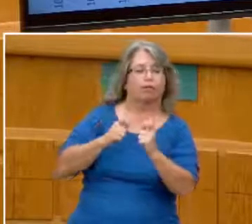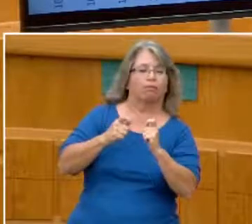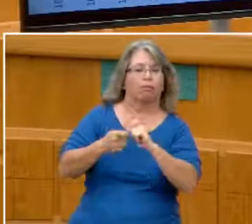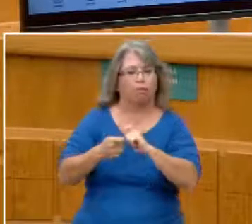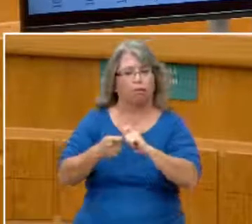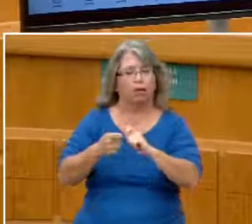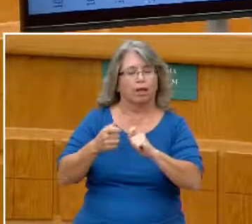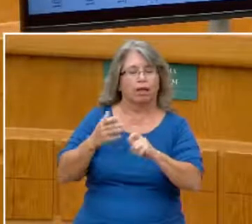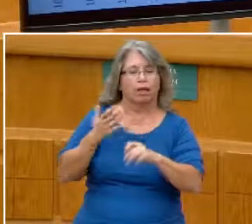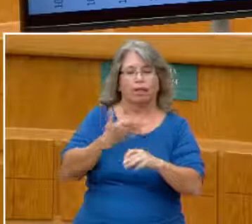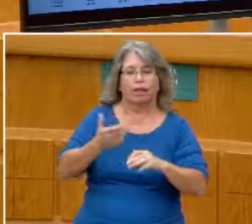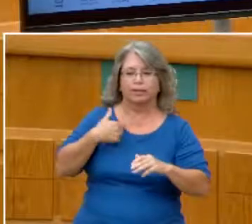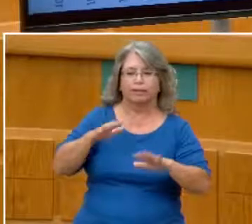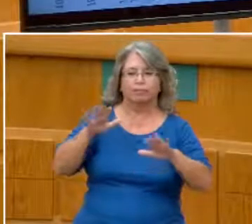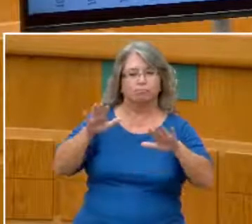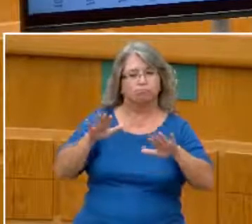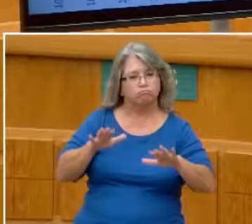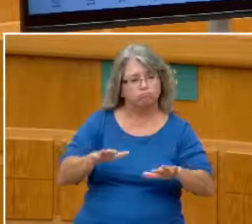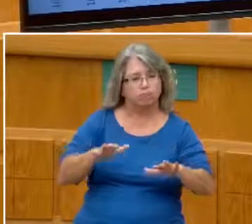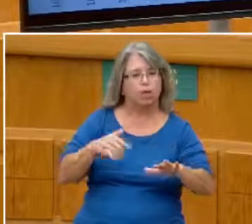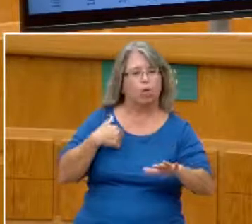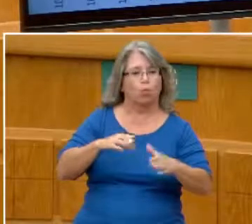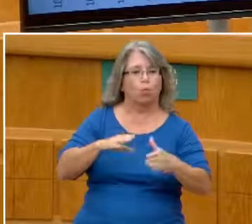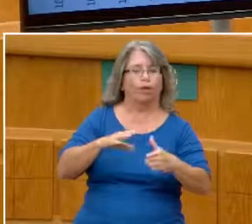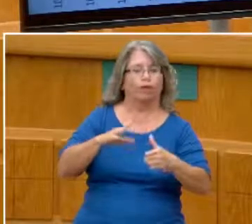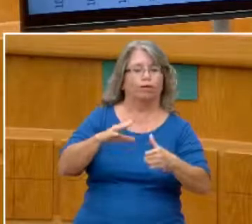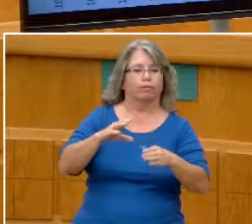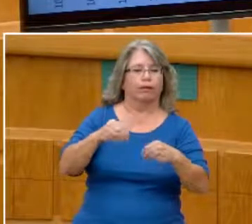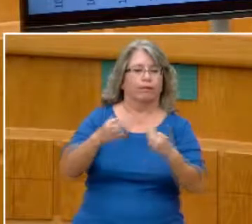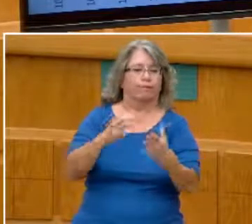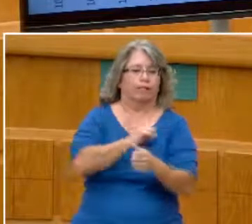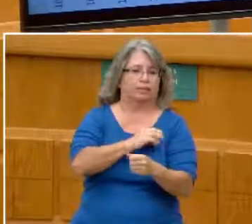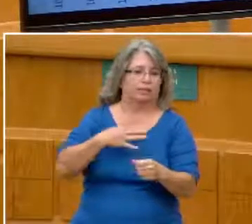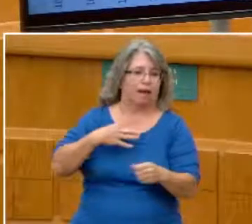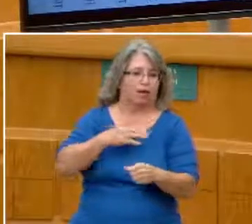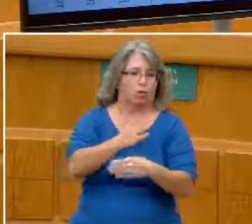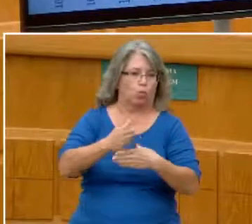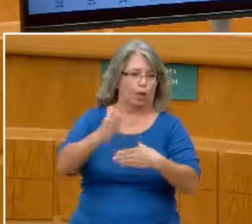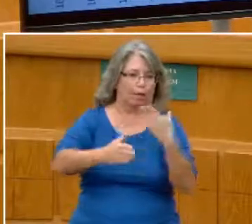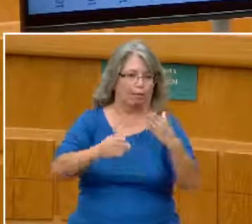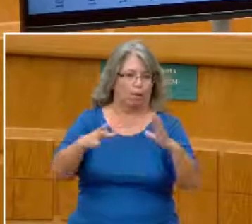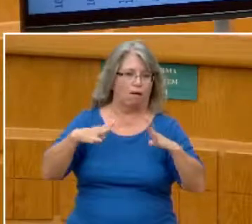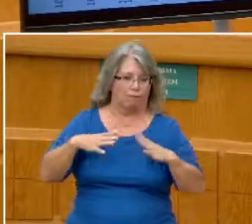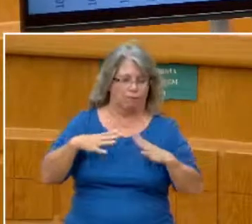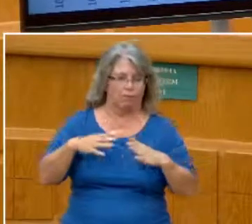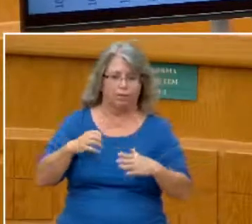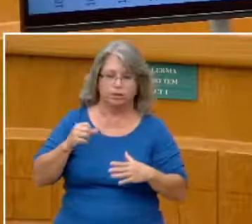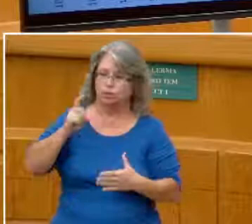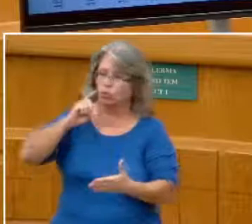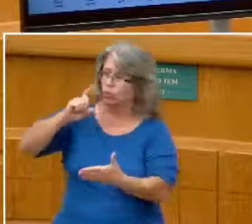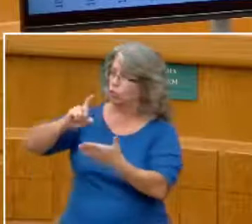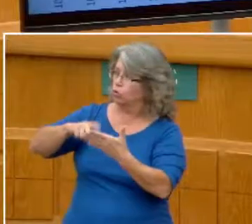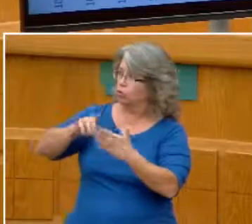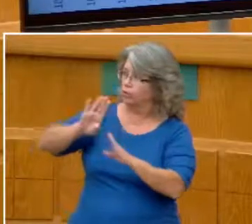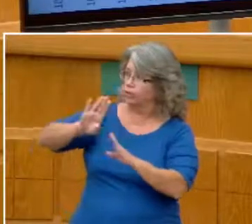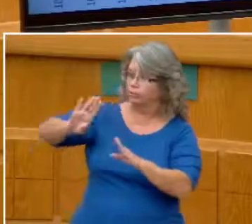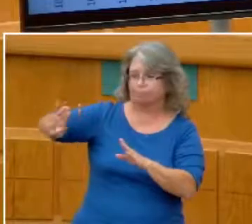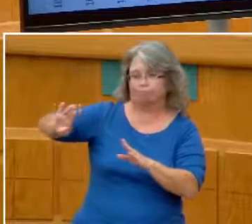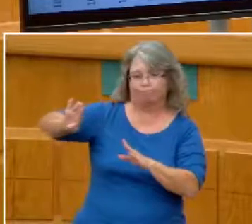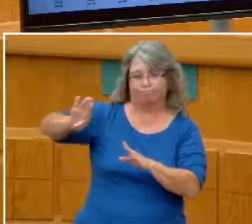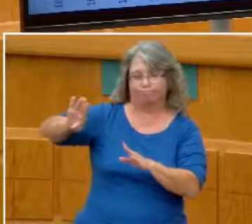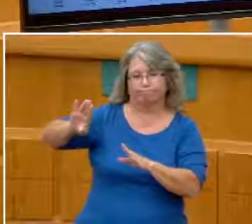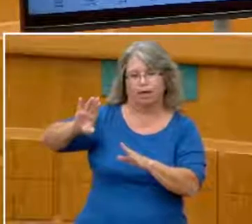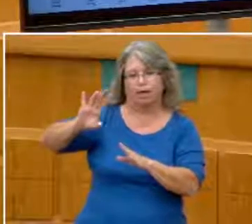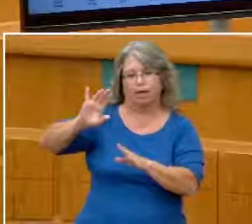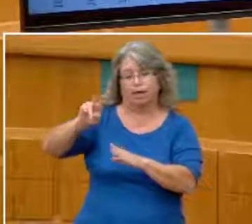right now, to have some weekends off. So the numbers, if you look at last week on that far side of the screen, those